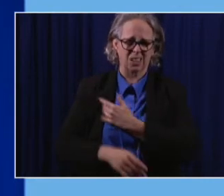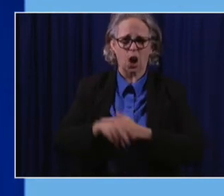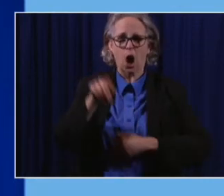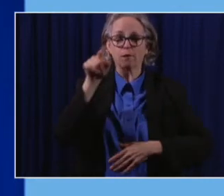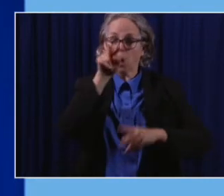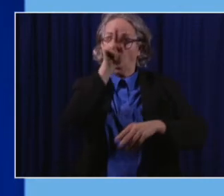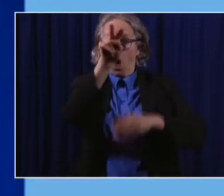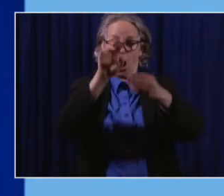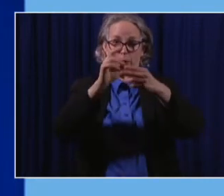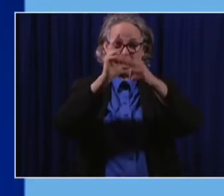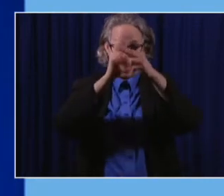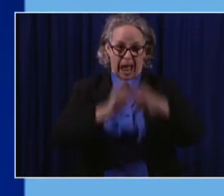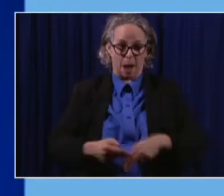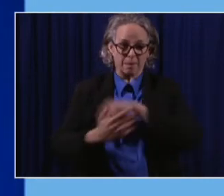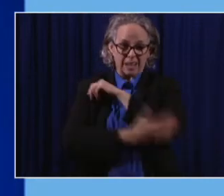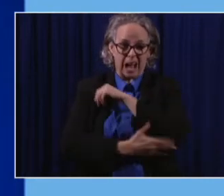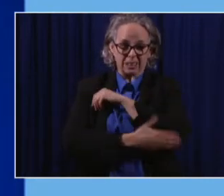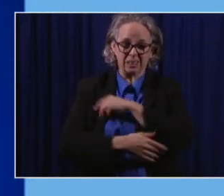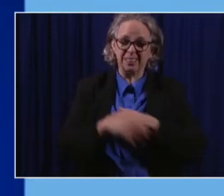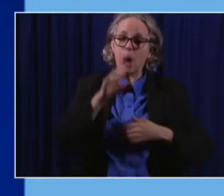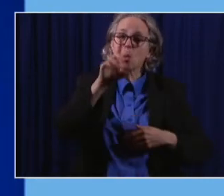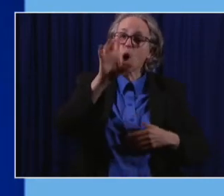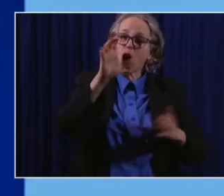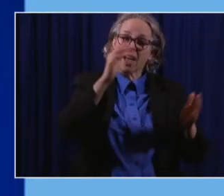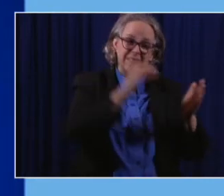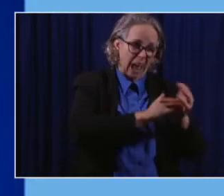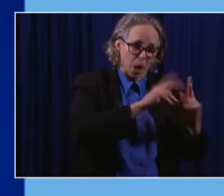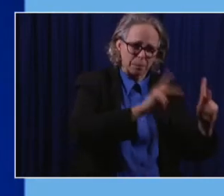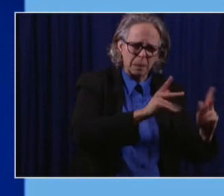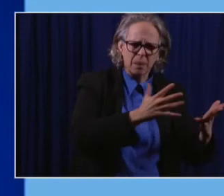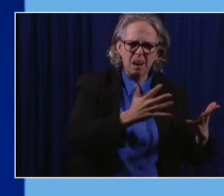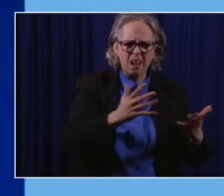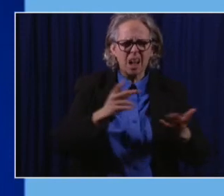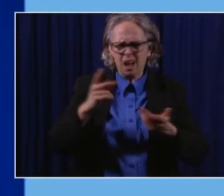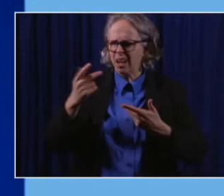sometimes 3 times as much of the high incidence.